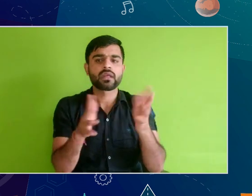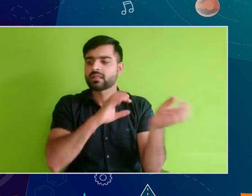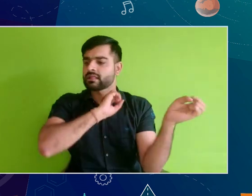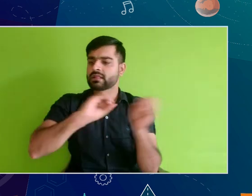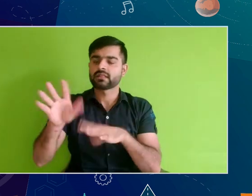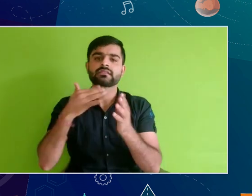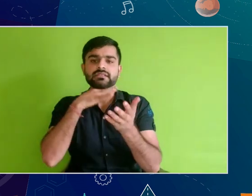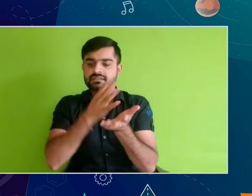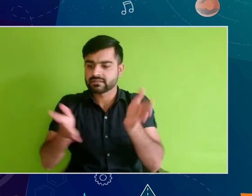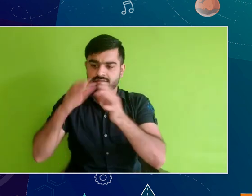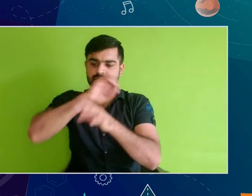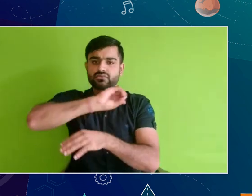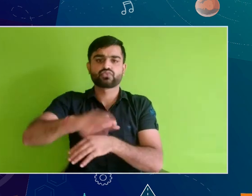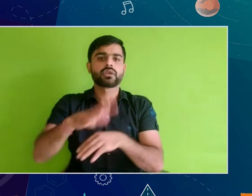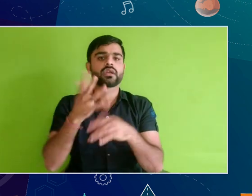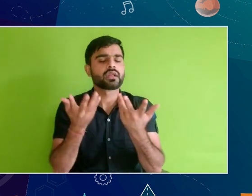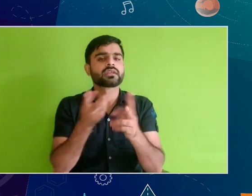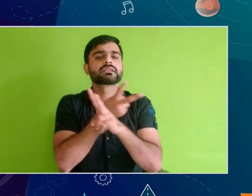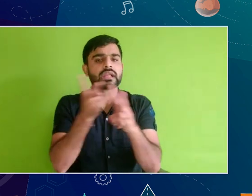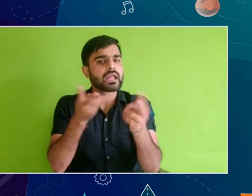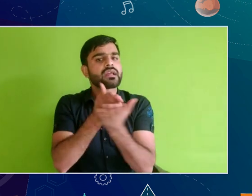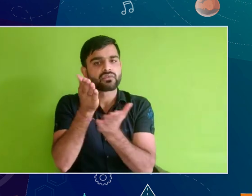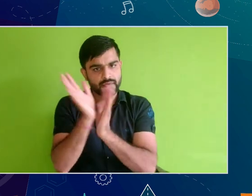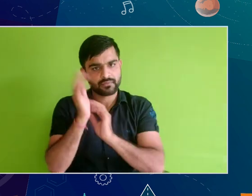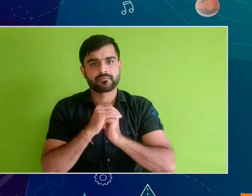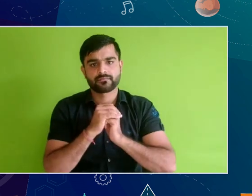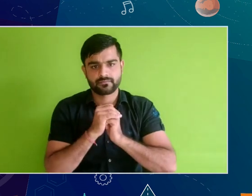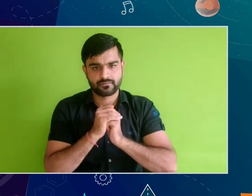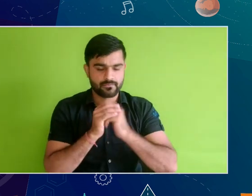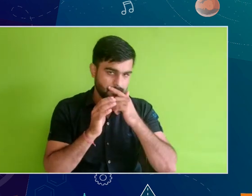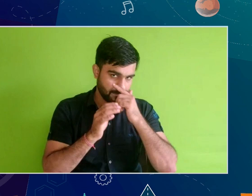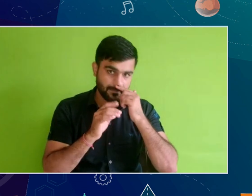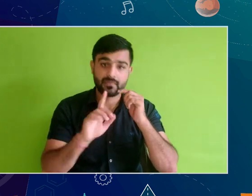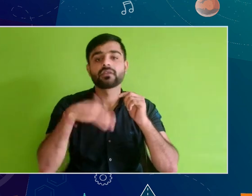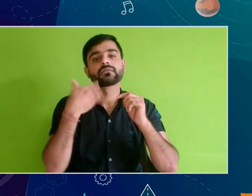dustbin, is a kind of waste. And then